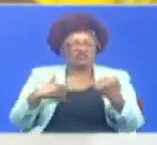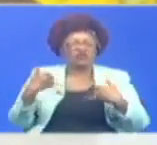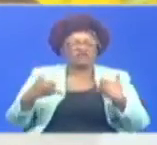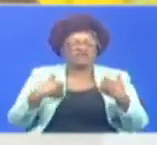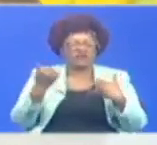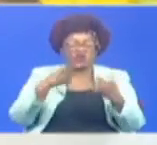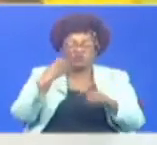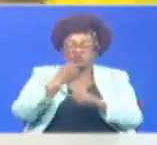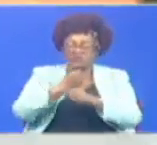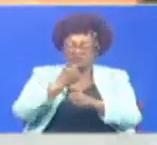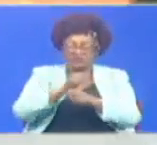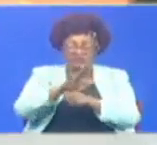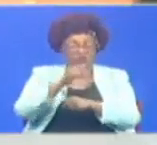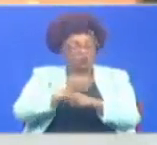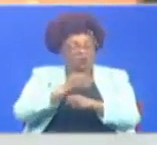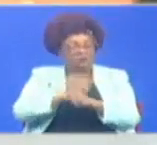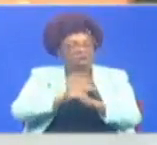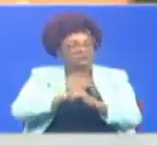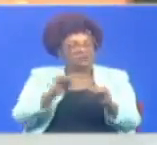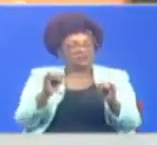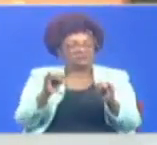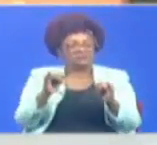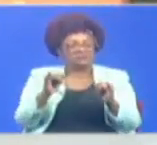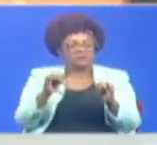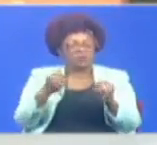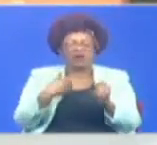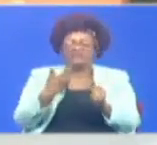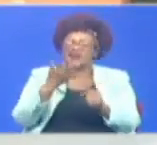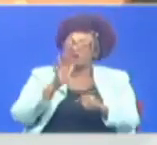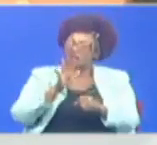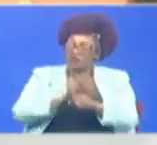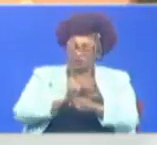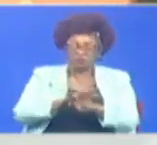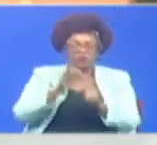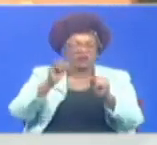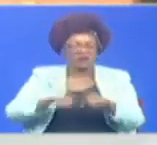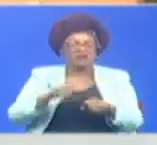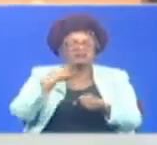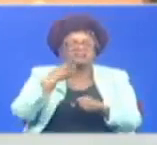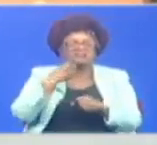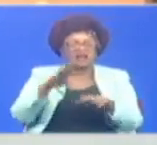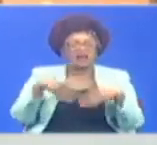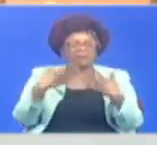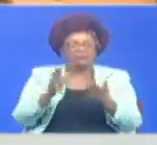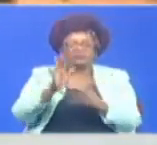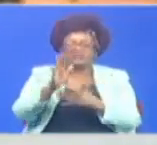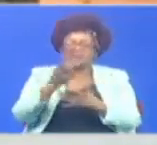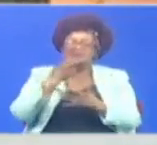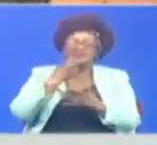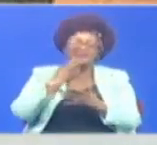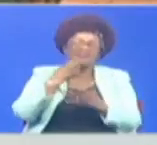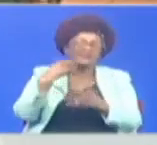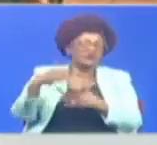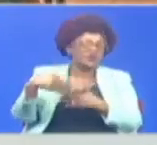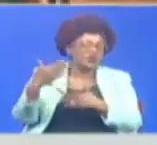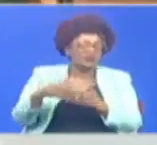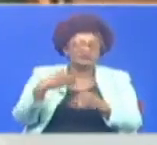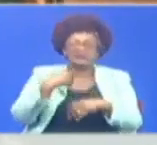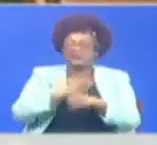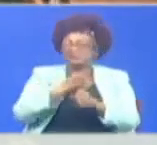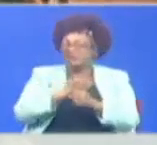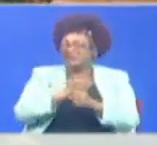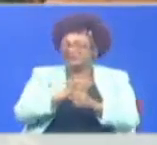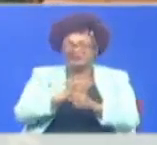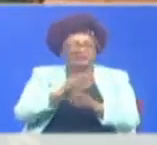duties diligently. There's a lot we can say about him, the jovial guy, the ever-laughing person who really made a dull